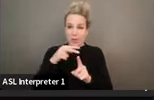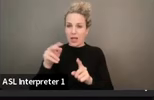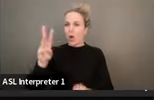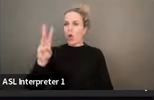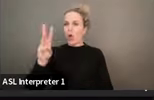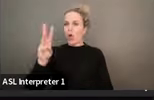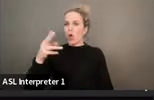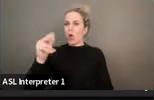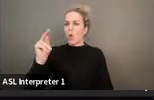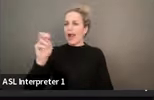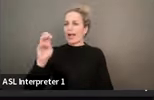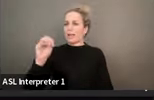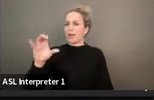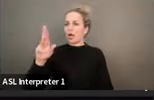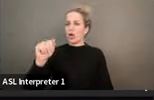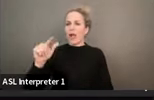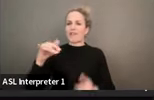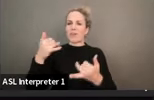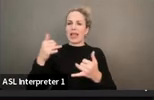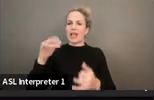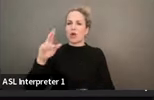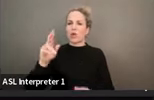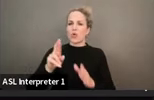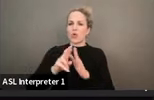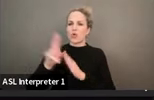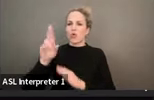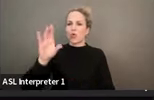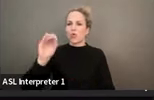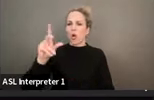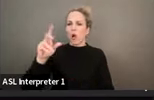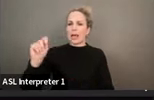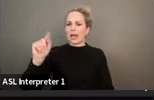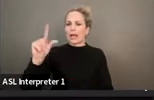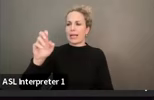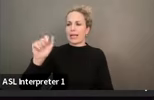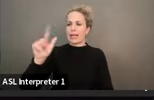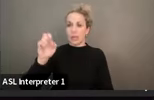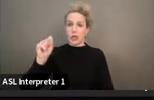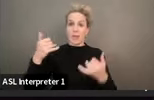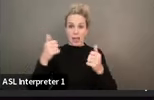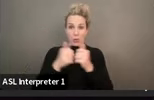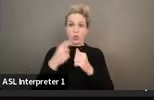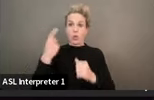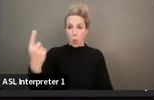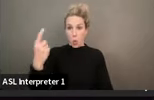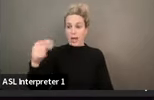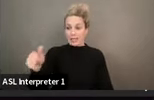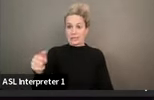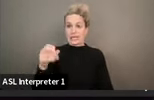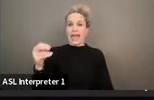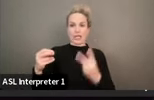McGrath played Rocket League. Rocket League, you can play with one joystick and two buttons.